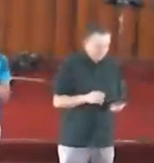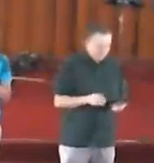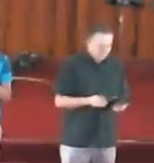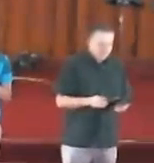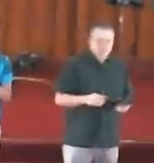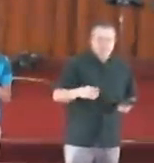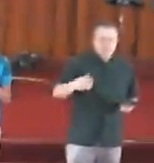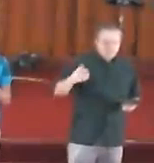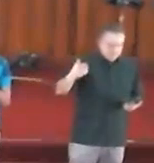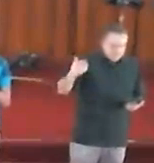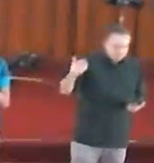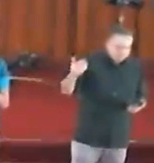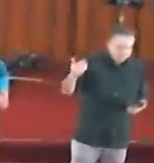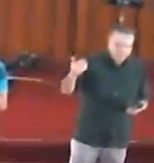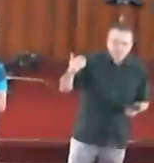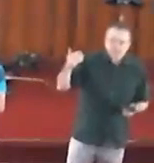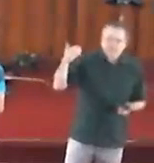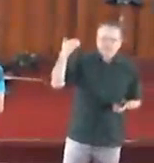the obstacle.